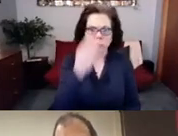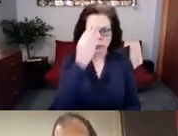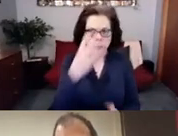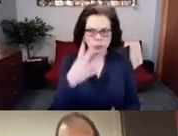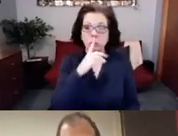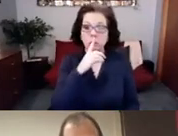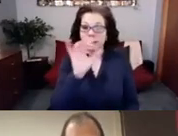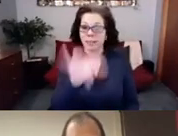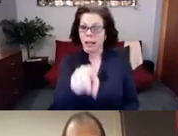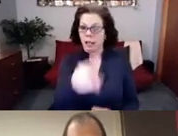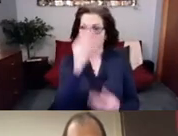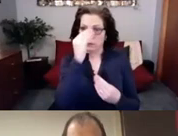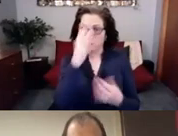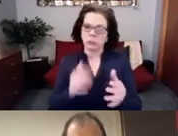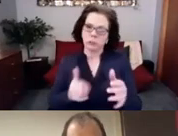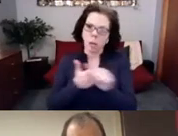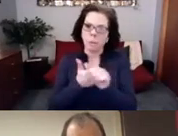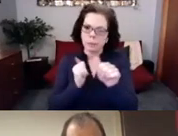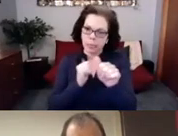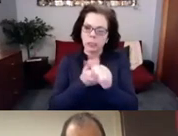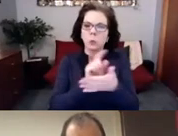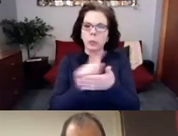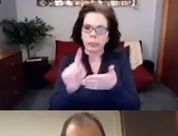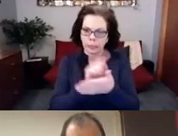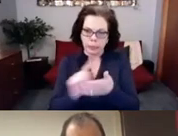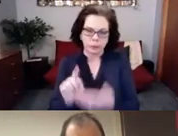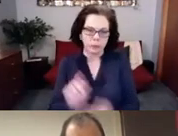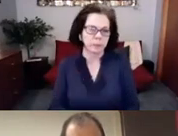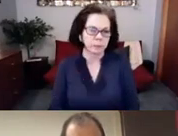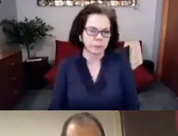a weekly basis. Next slide, please.